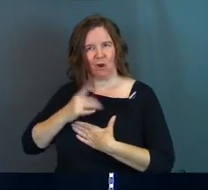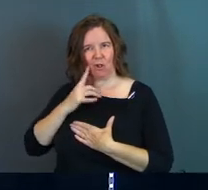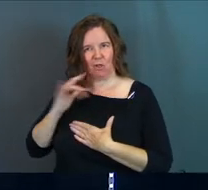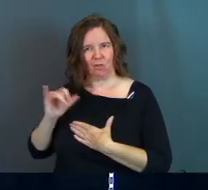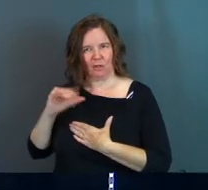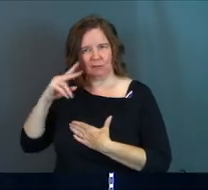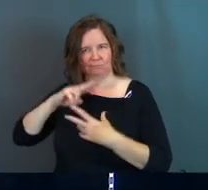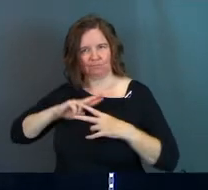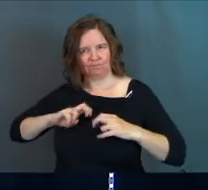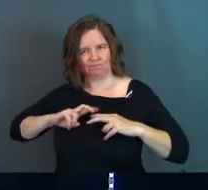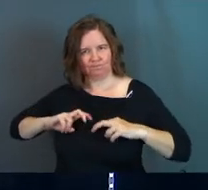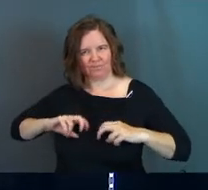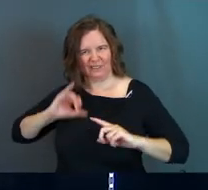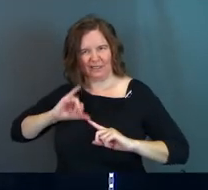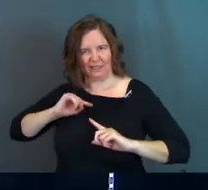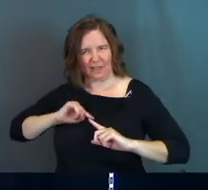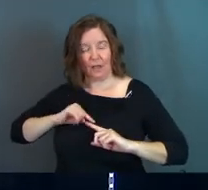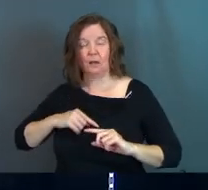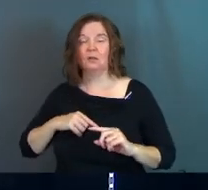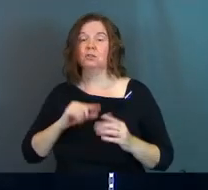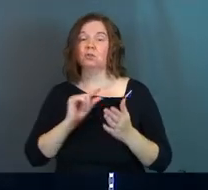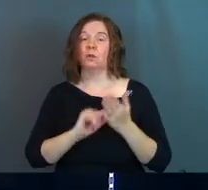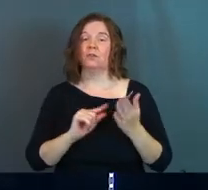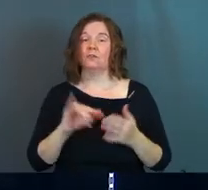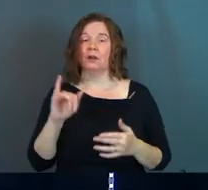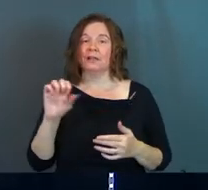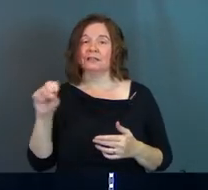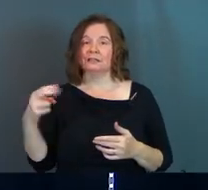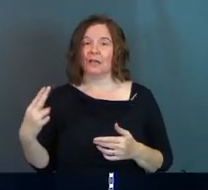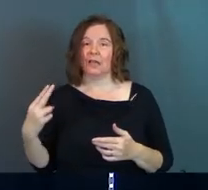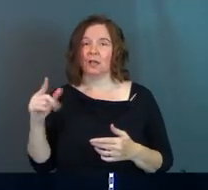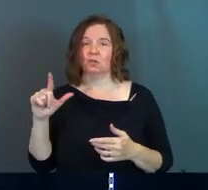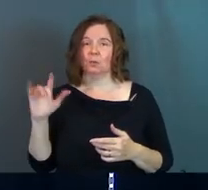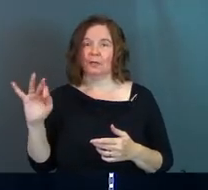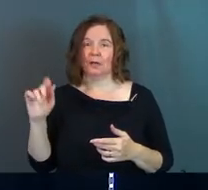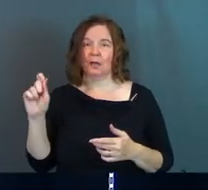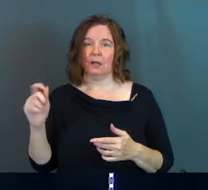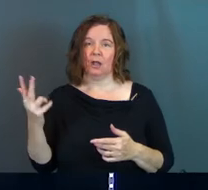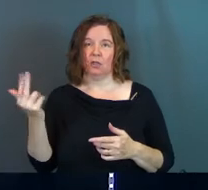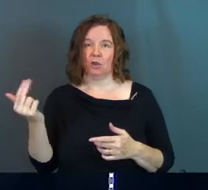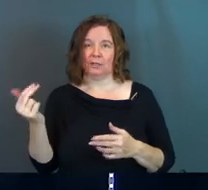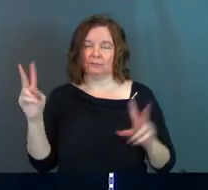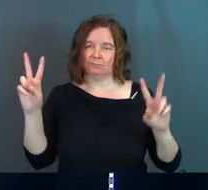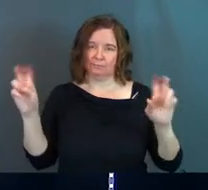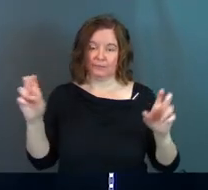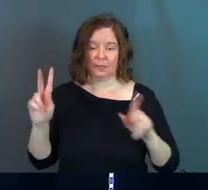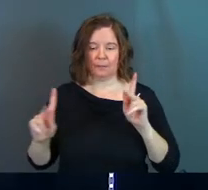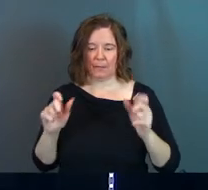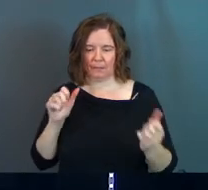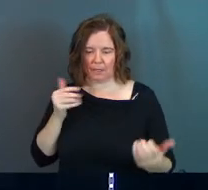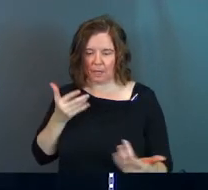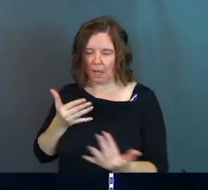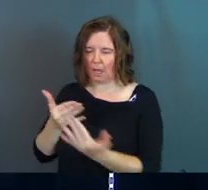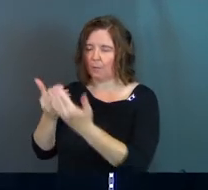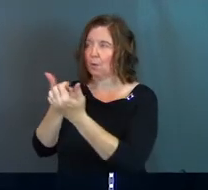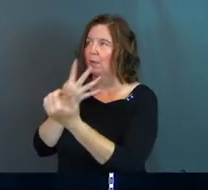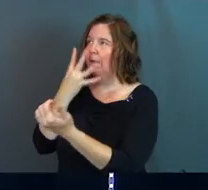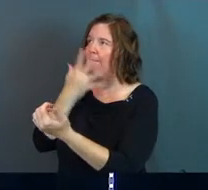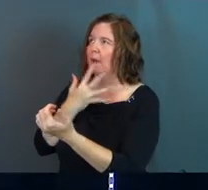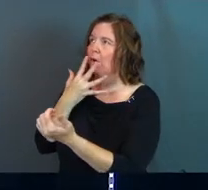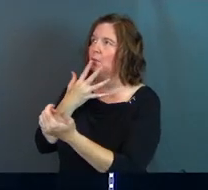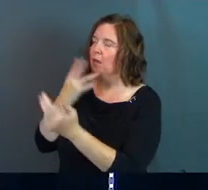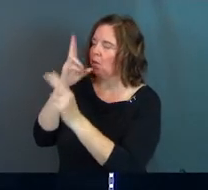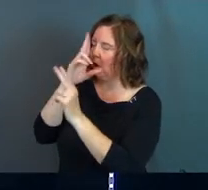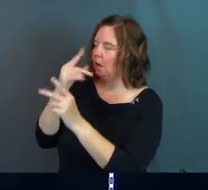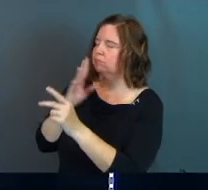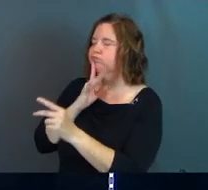So go to this verse. This is Isaiah 29:13. It says, "These people come near to me with their mouth and they honor